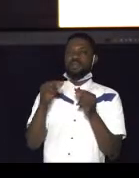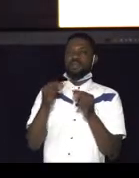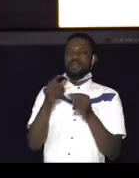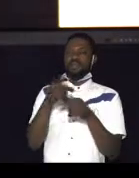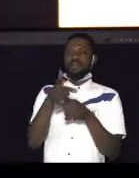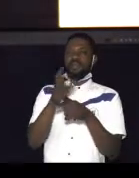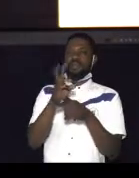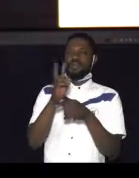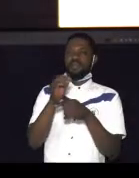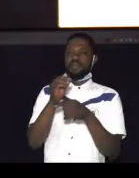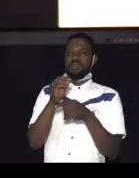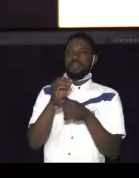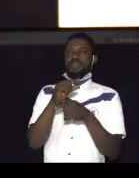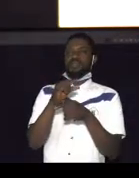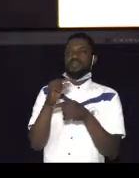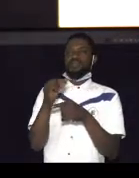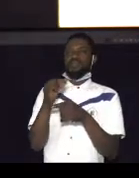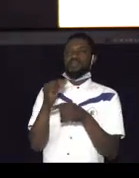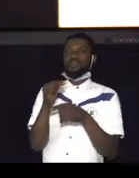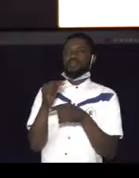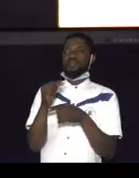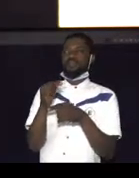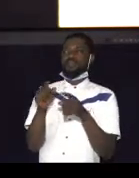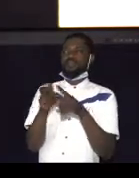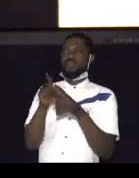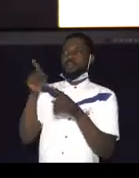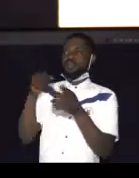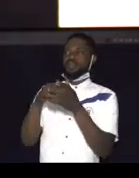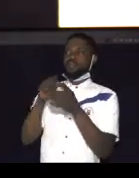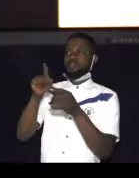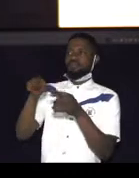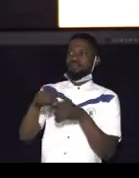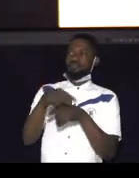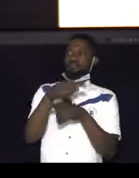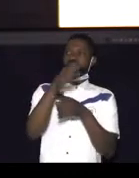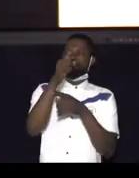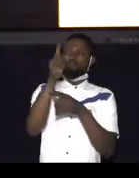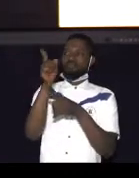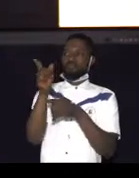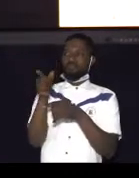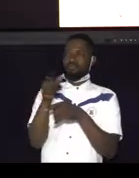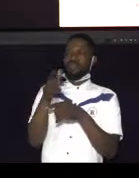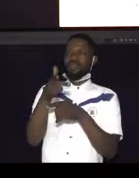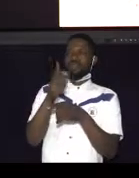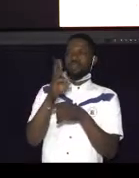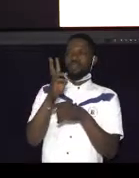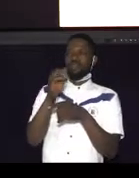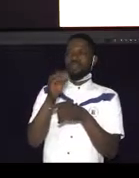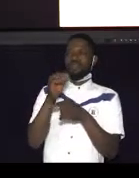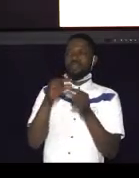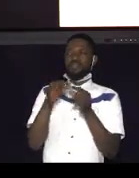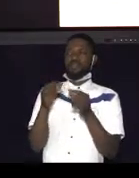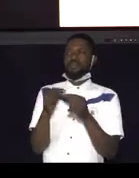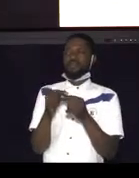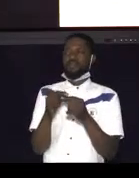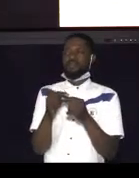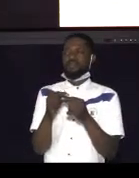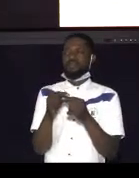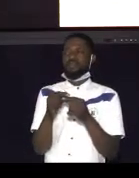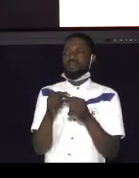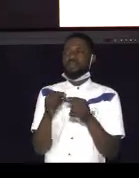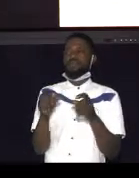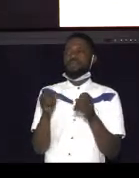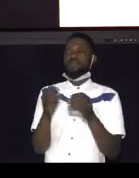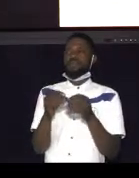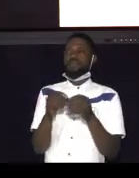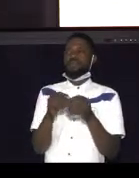degrees? 360 degrees, like this. Gets back to the starting point, 360 degrees.